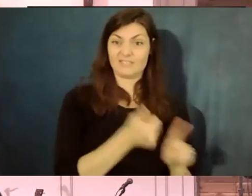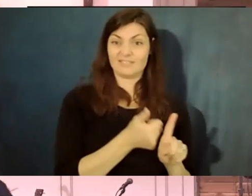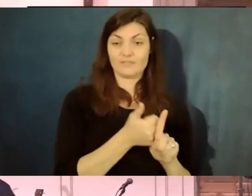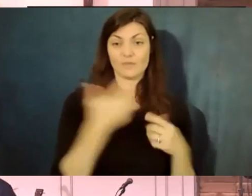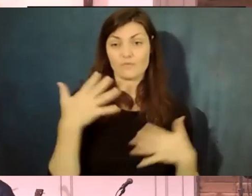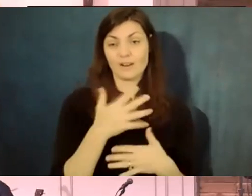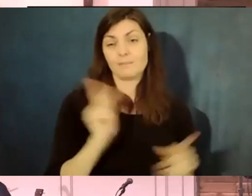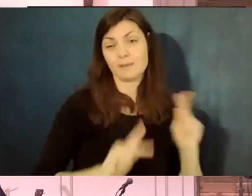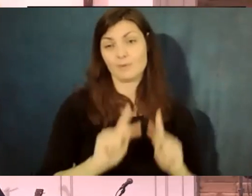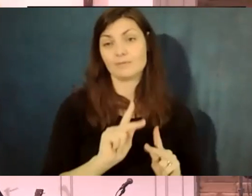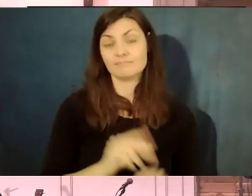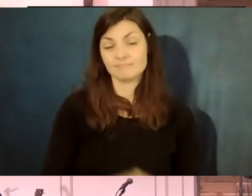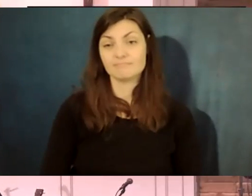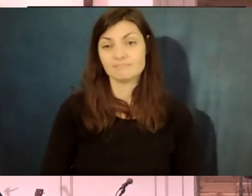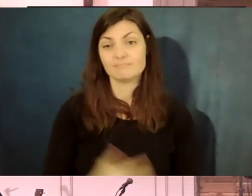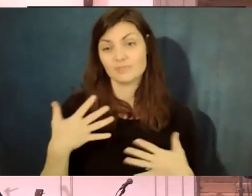He was scared.